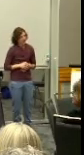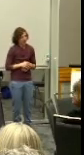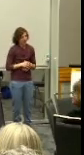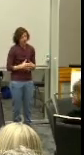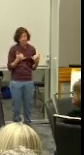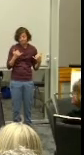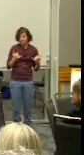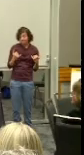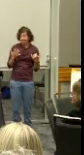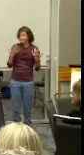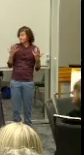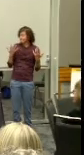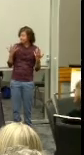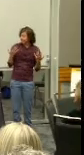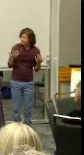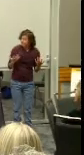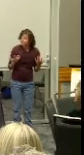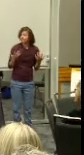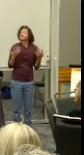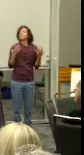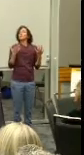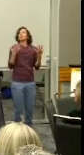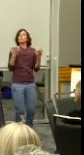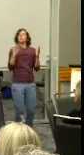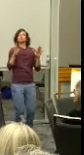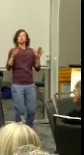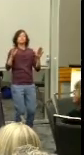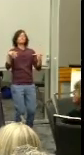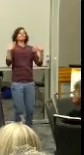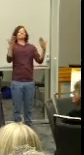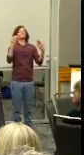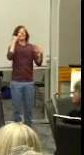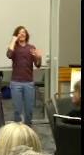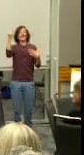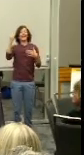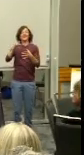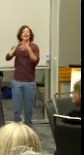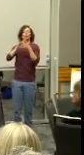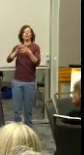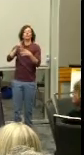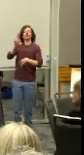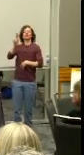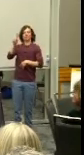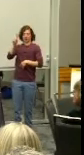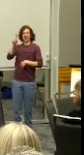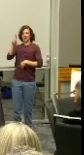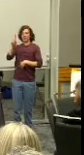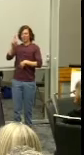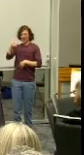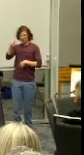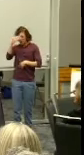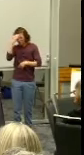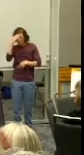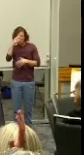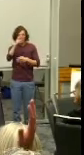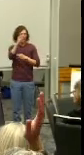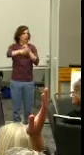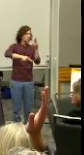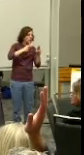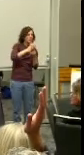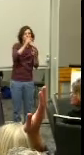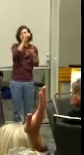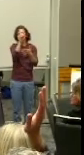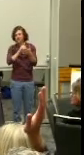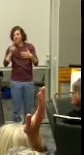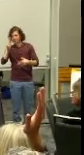offer the idea of universal design. How many is that a familiar concept, the idea of universal